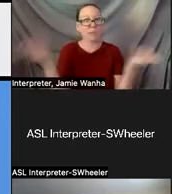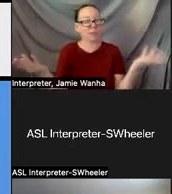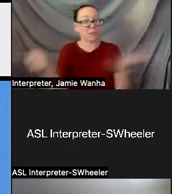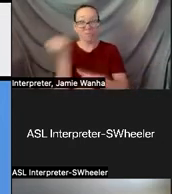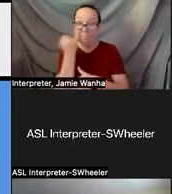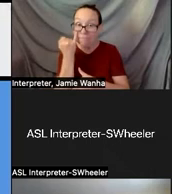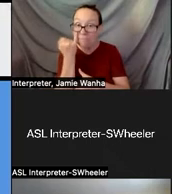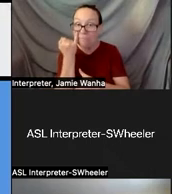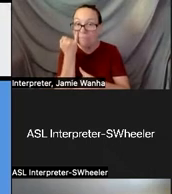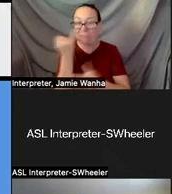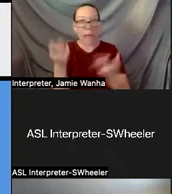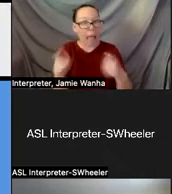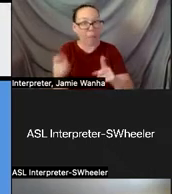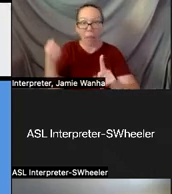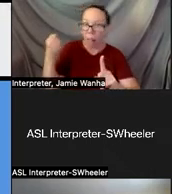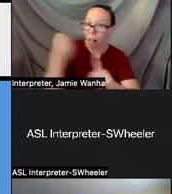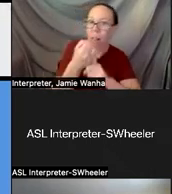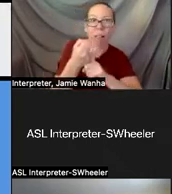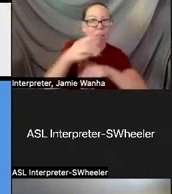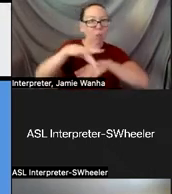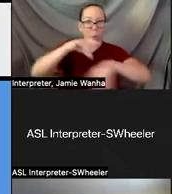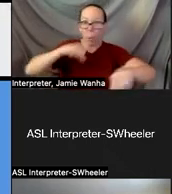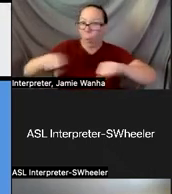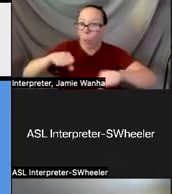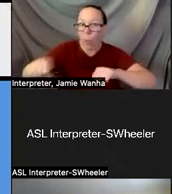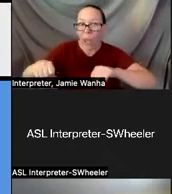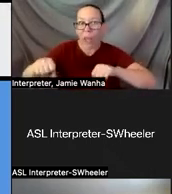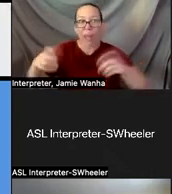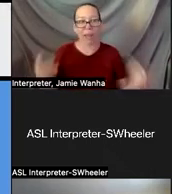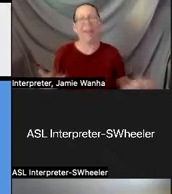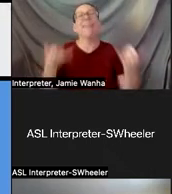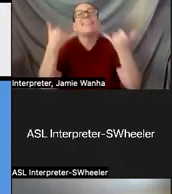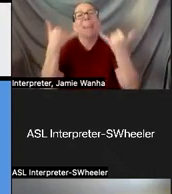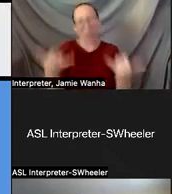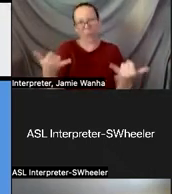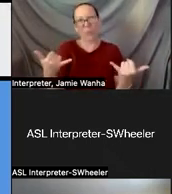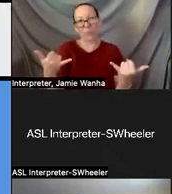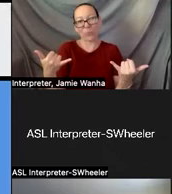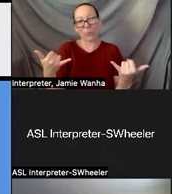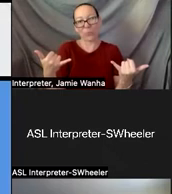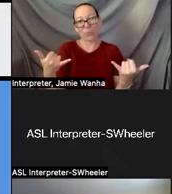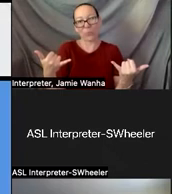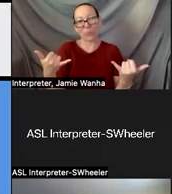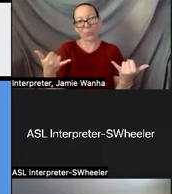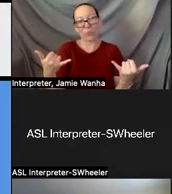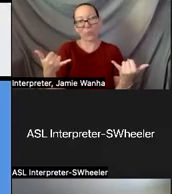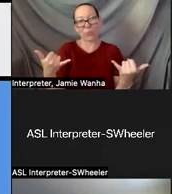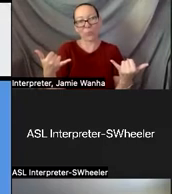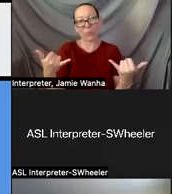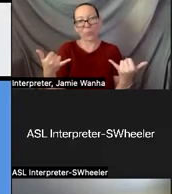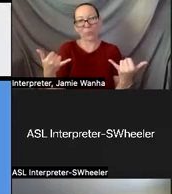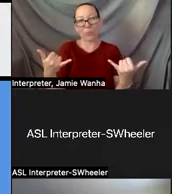an earthquake on the Rose Canyon or even other faults occurs, we're now going to hear what organizations